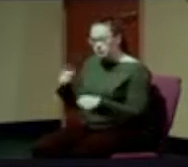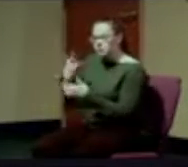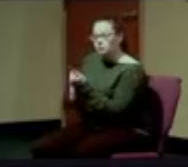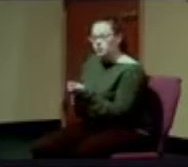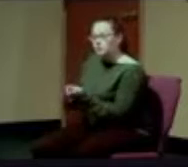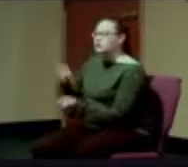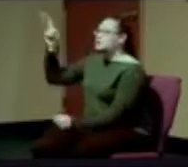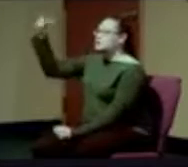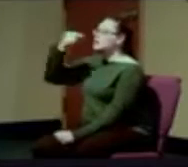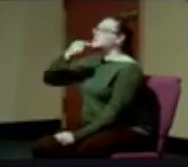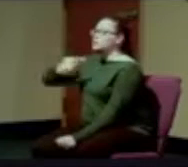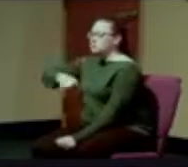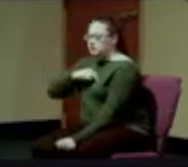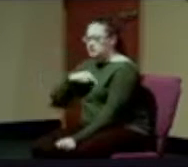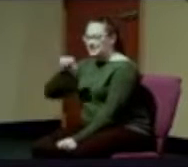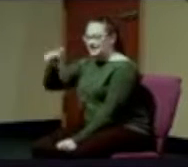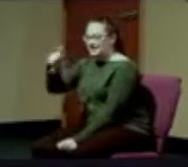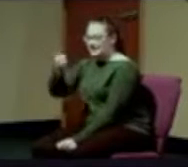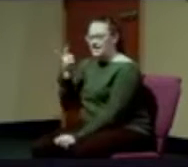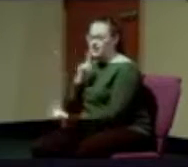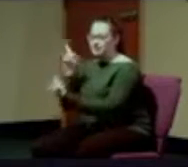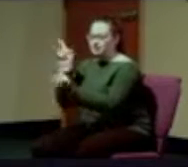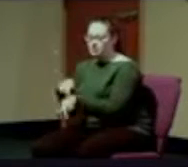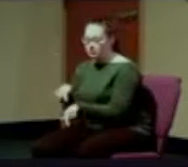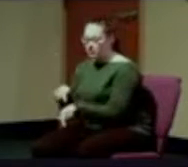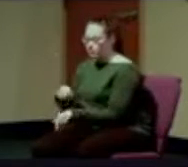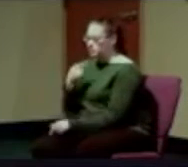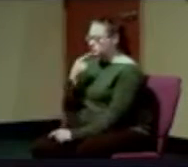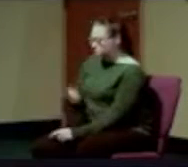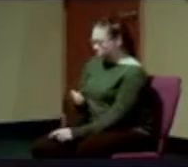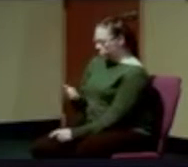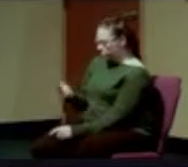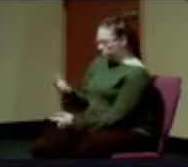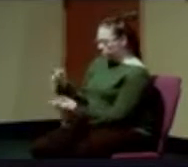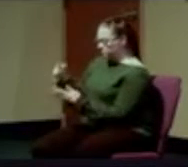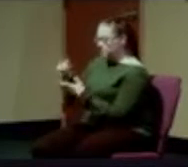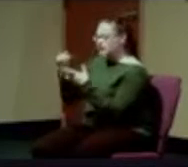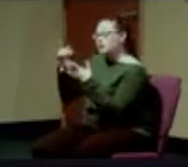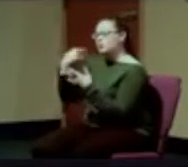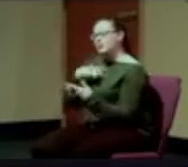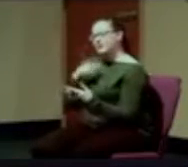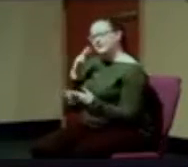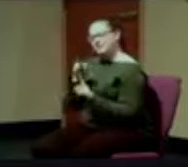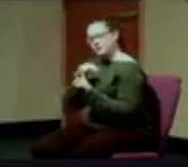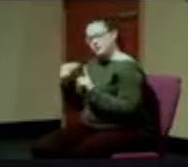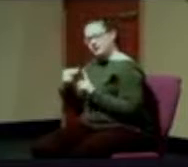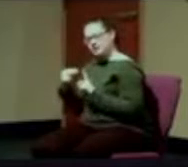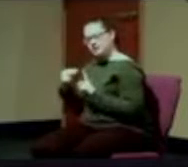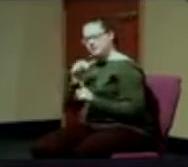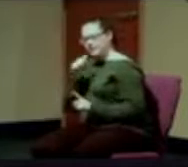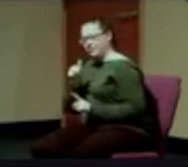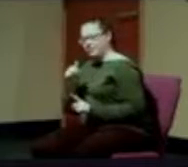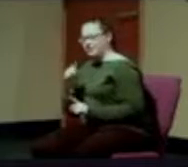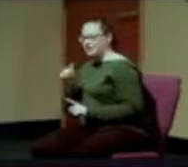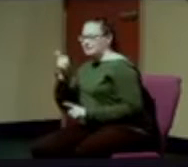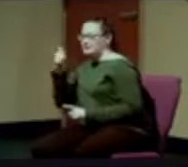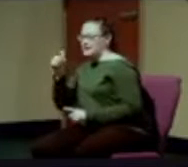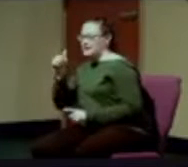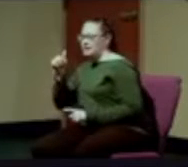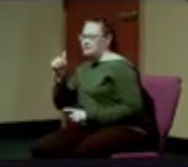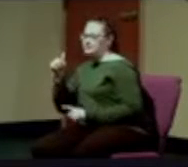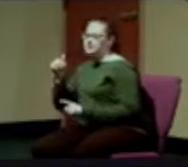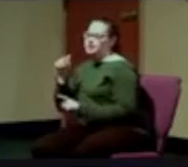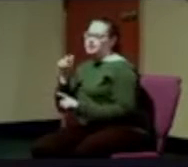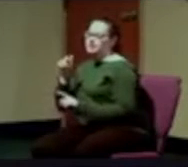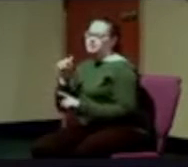10 commandments, and sometimes you need to look at those and consider them as the tender commandments. God gives us direction in that fashion so